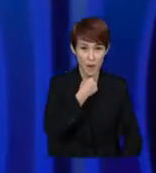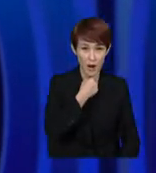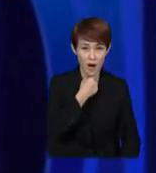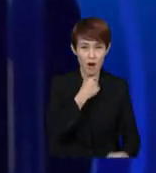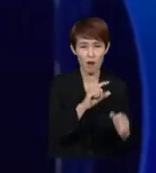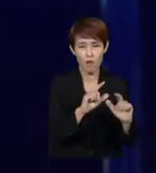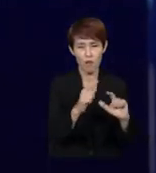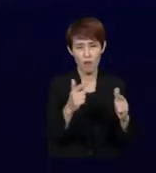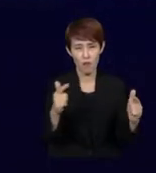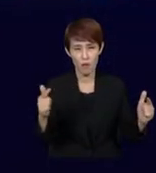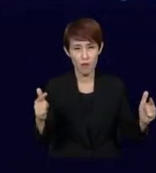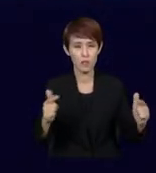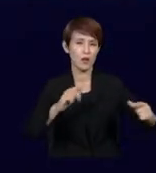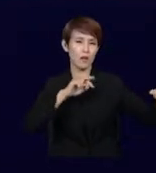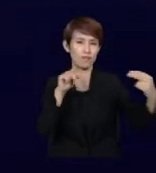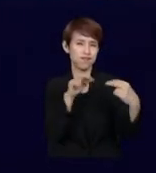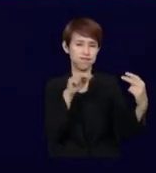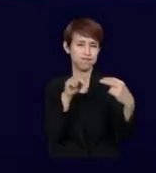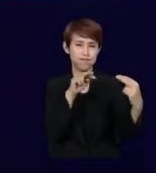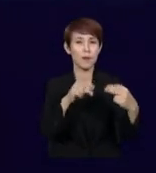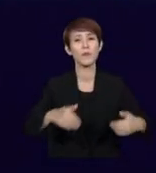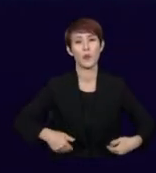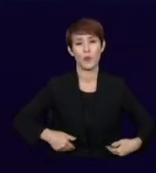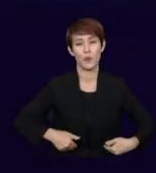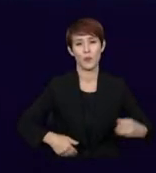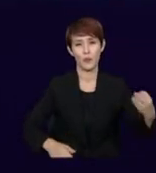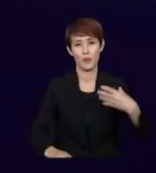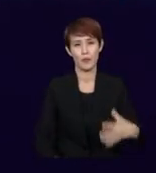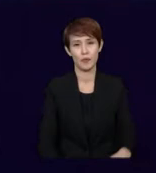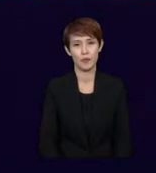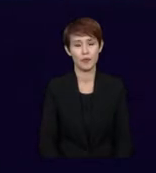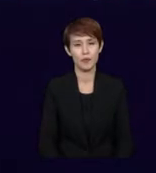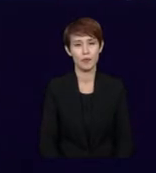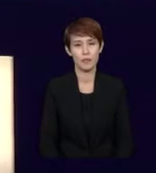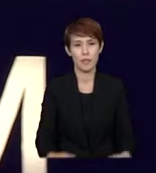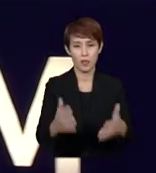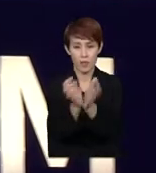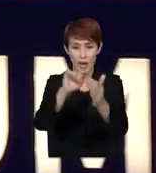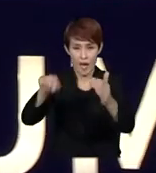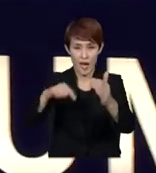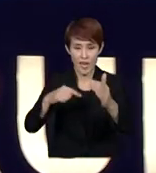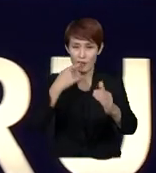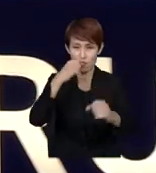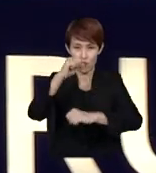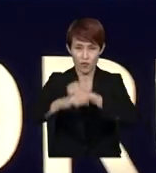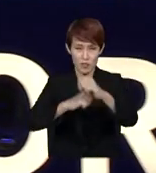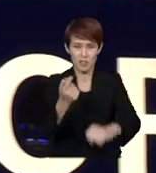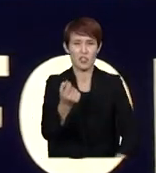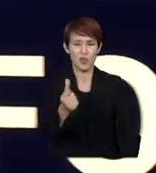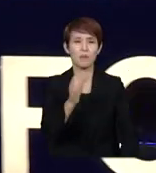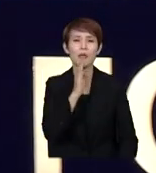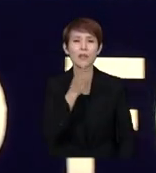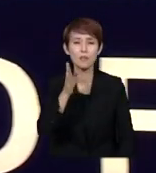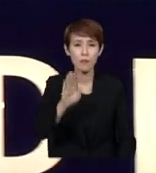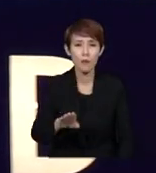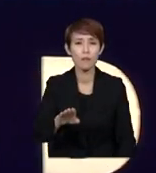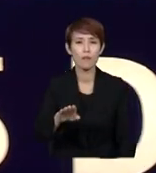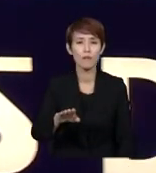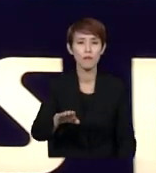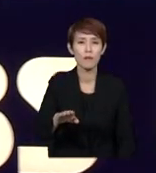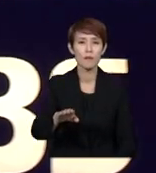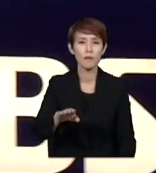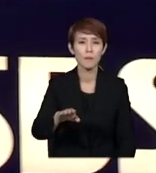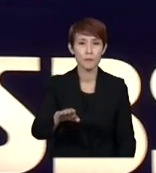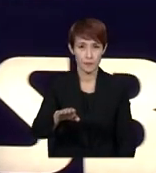saying, look, yeah, inter-party democracy, nice idea, but what really, you know, turns out to be the reality is, you know, endless meetings